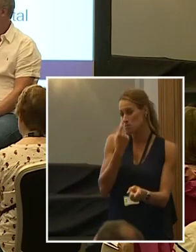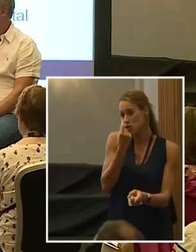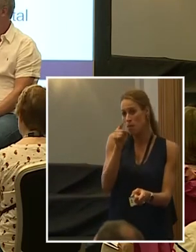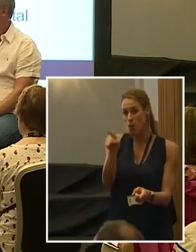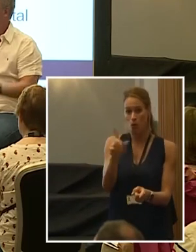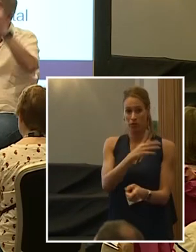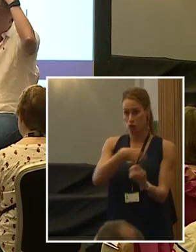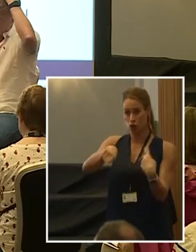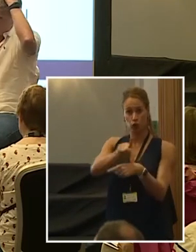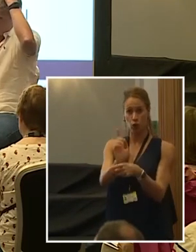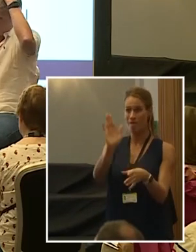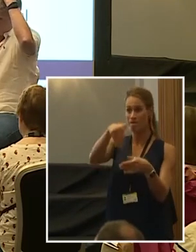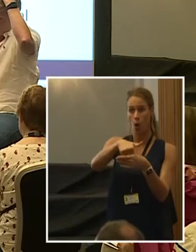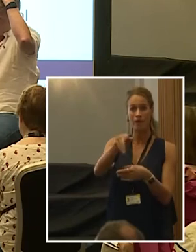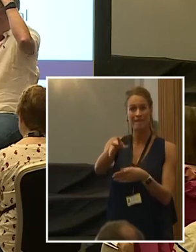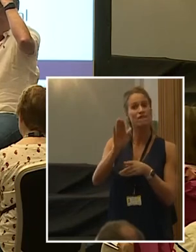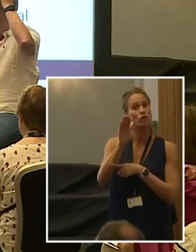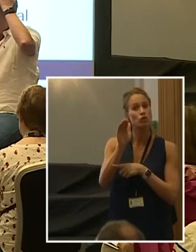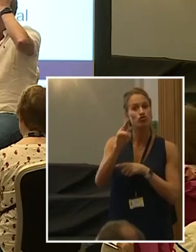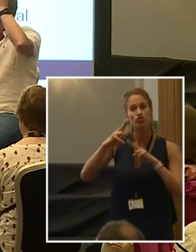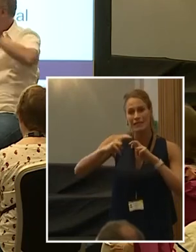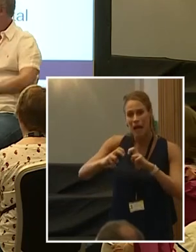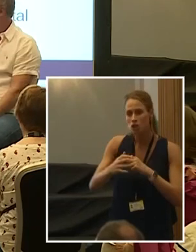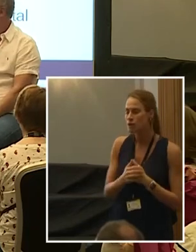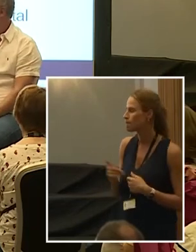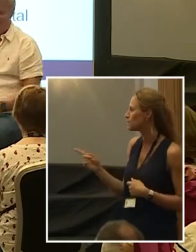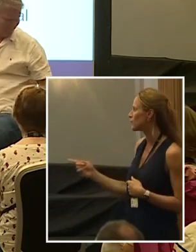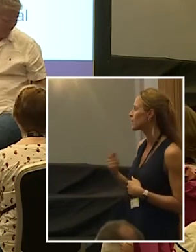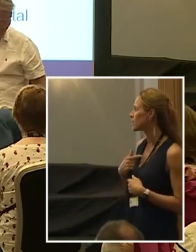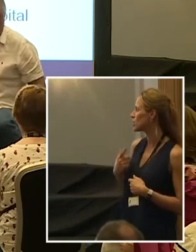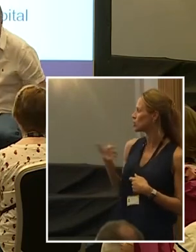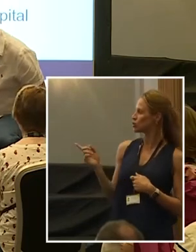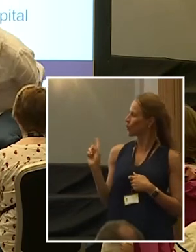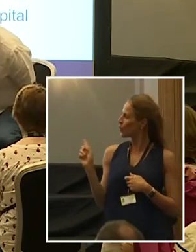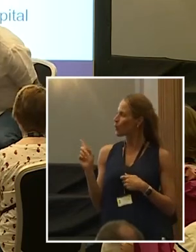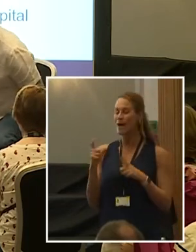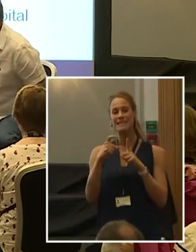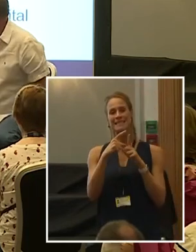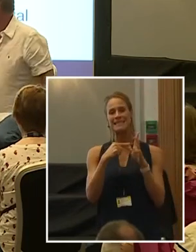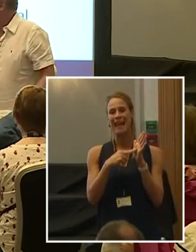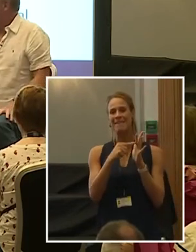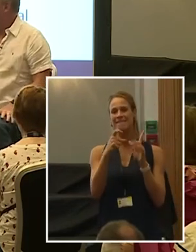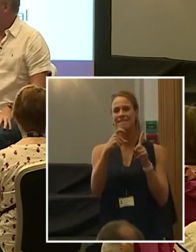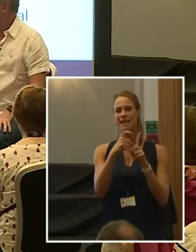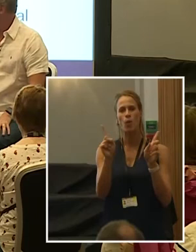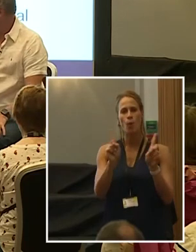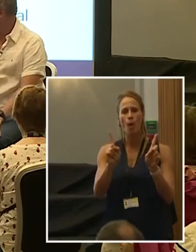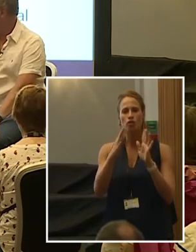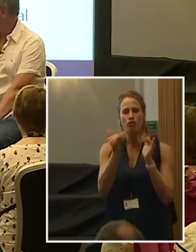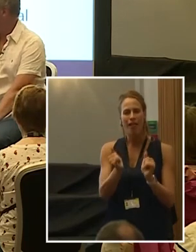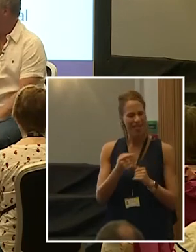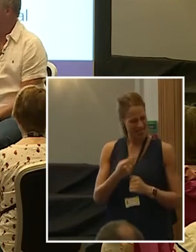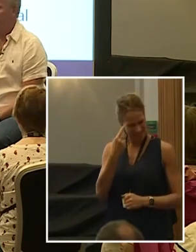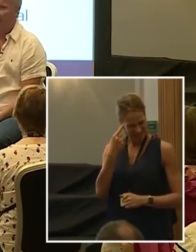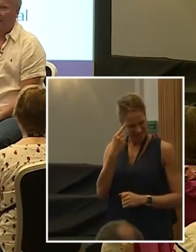future of research. So David, firstly, tell us which trial you were involved in. So I was on that phase two, I